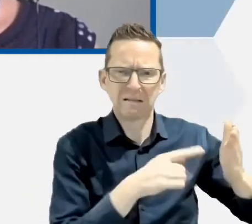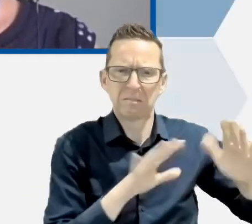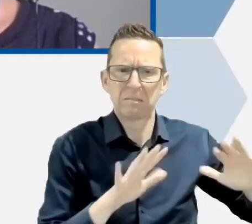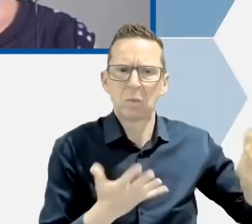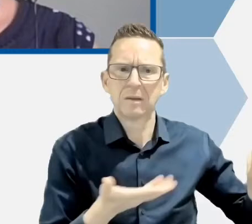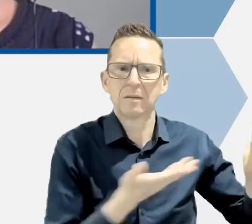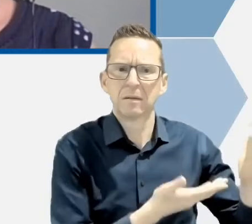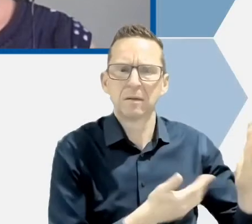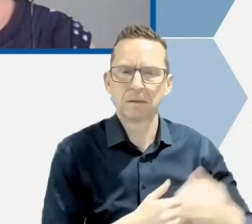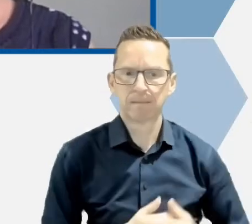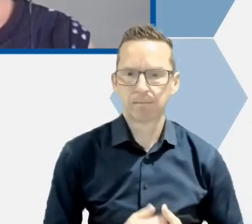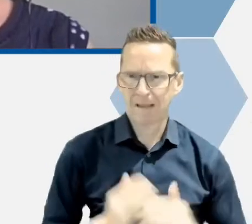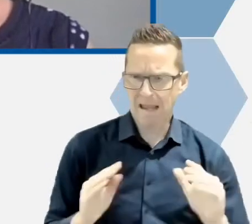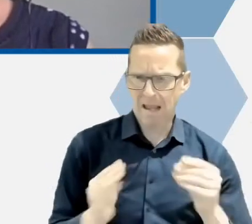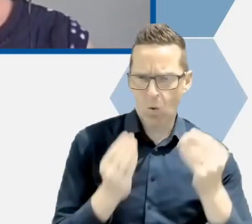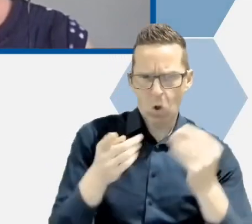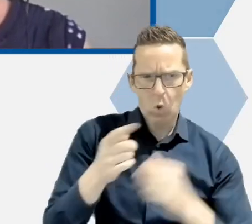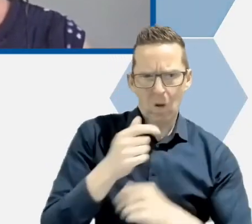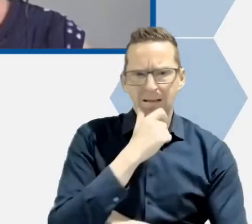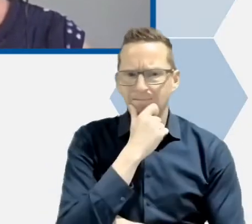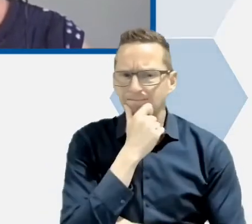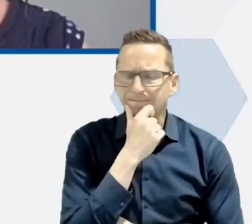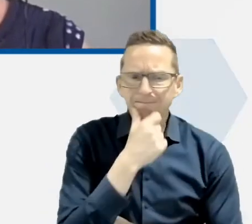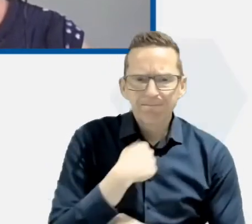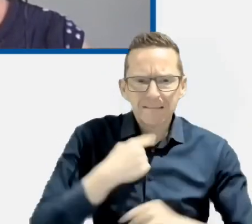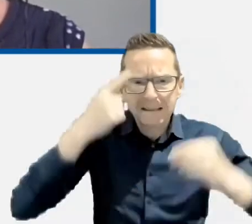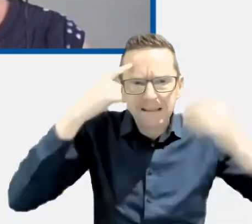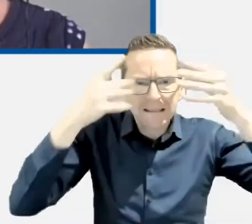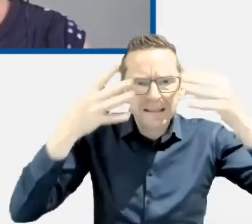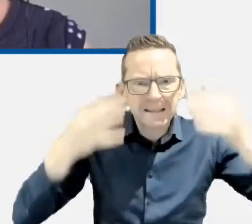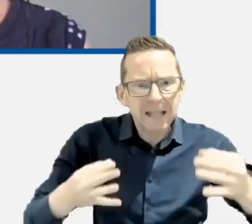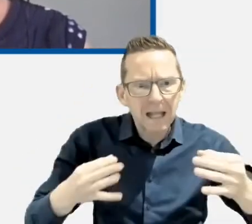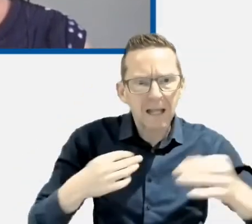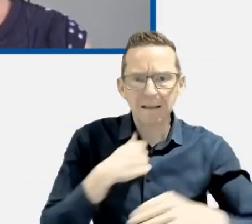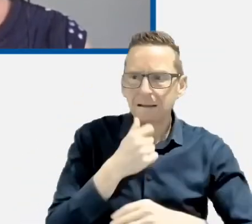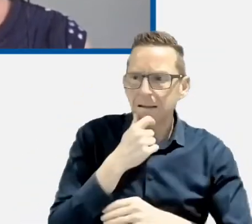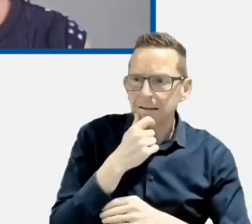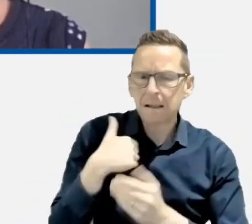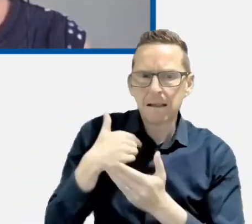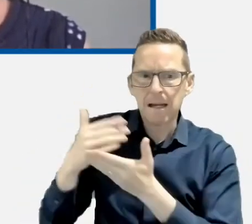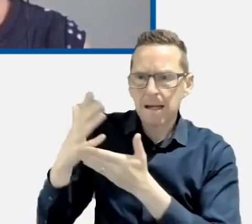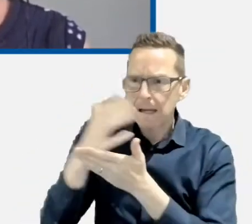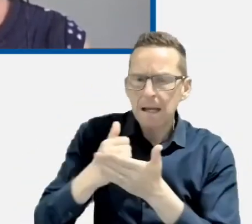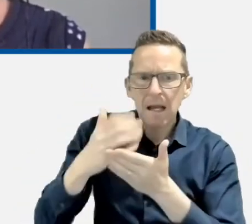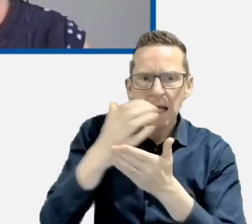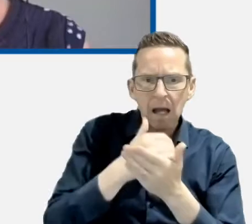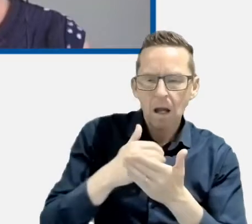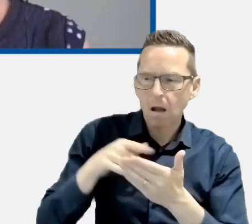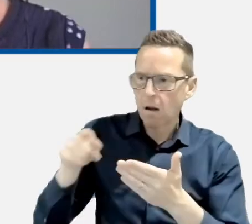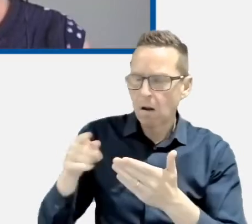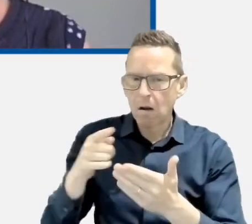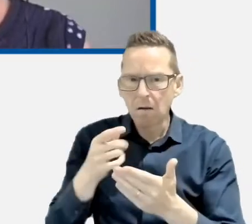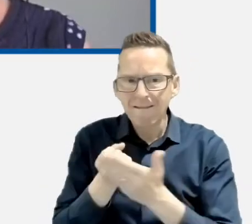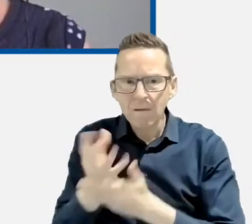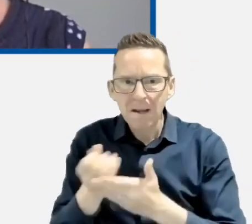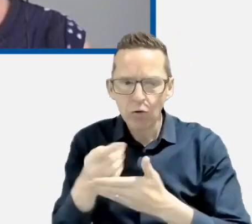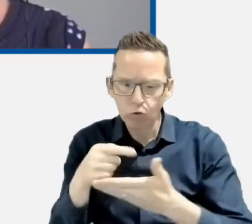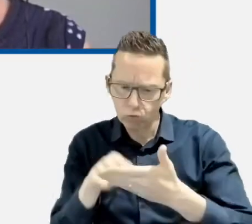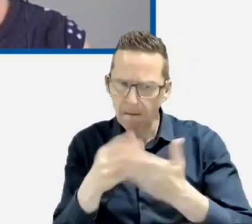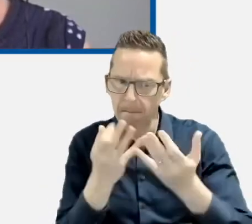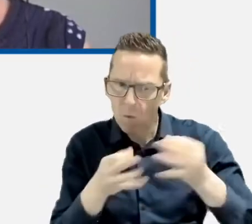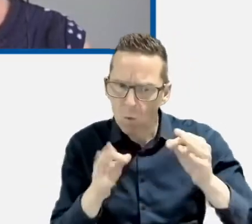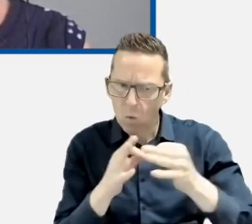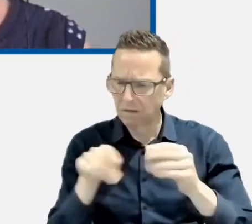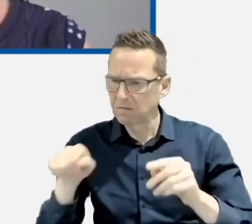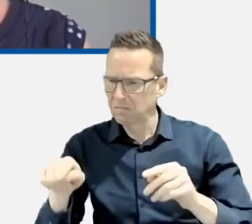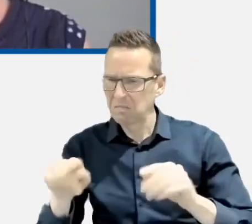data, risk analysis, etc., etc. So you know better. And how does this collaboration with the other